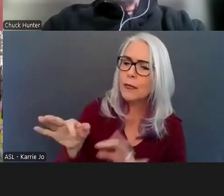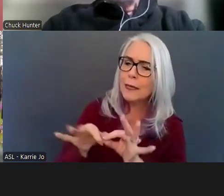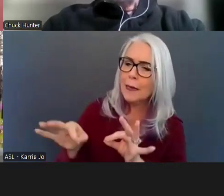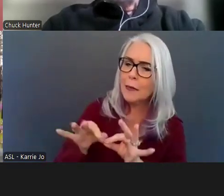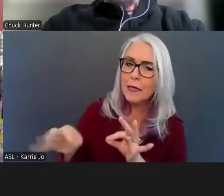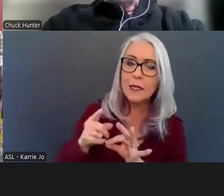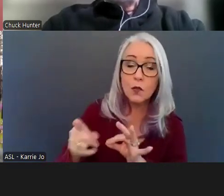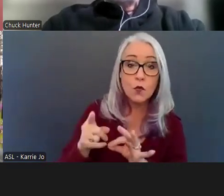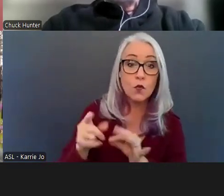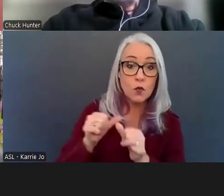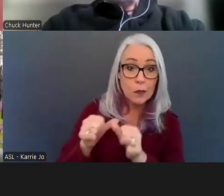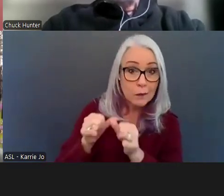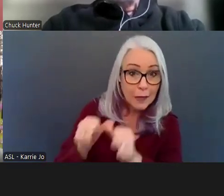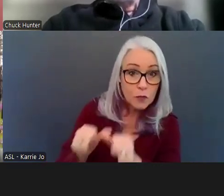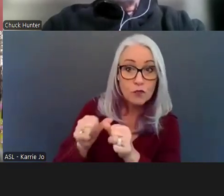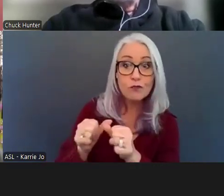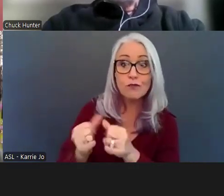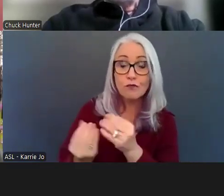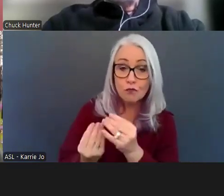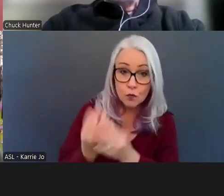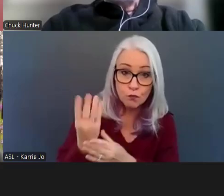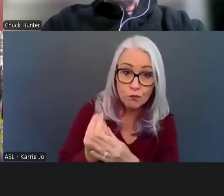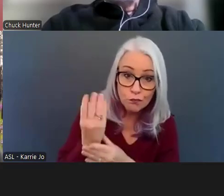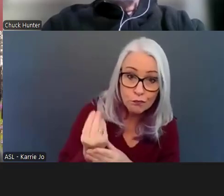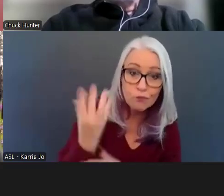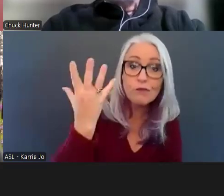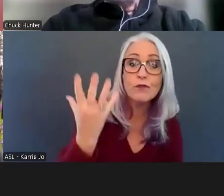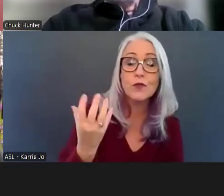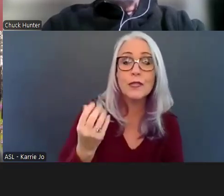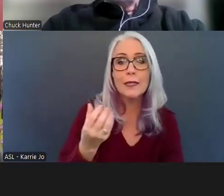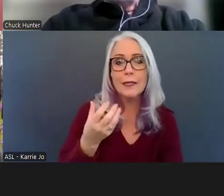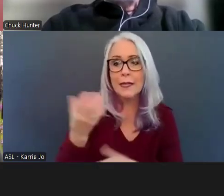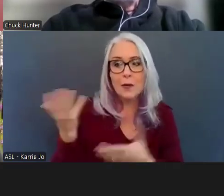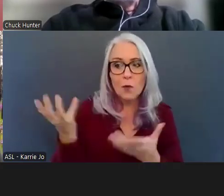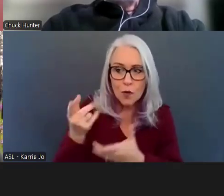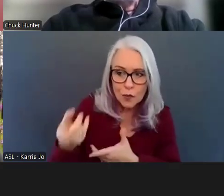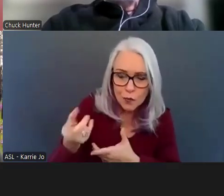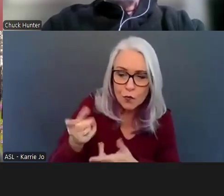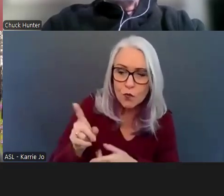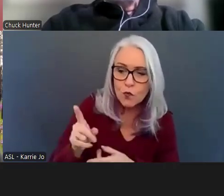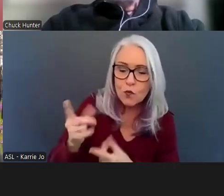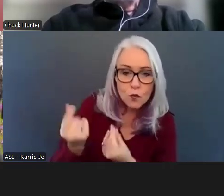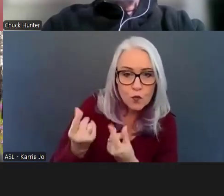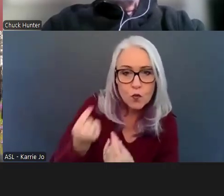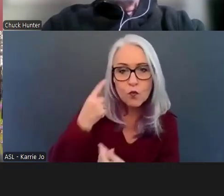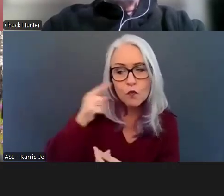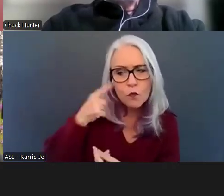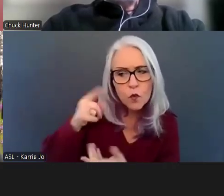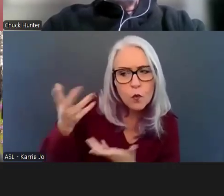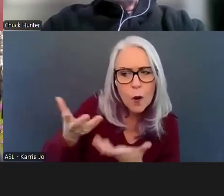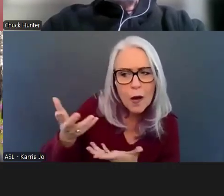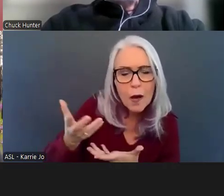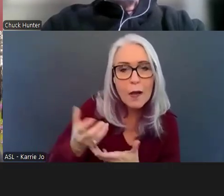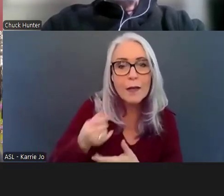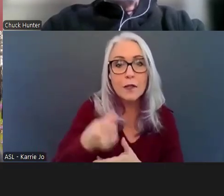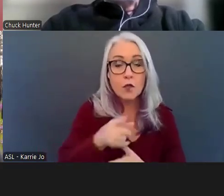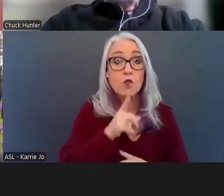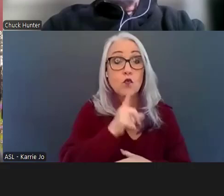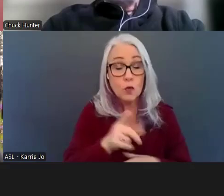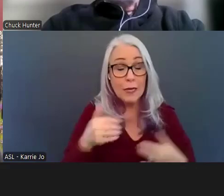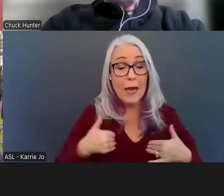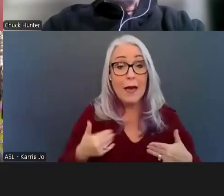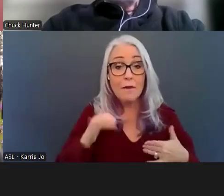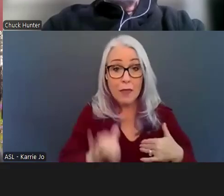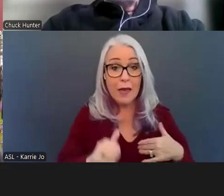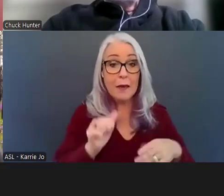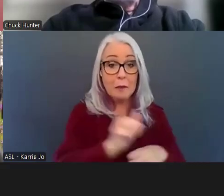harvesting and trying to build that into what you're doing, even like when we think about the advent of that practice, historically, it really